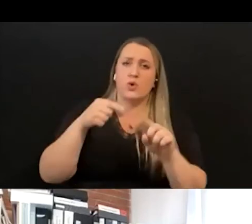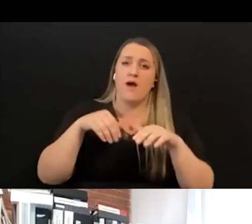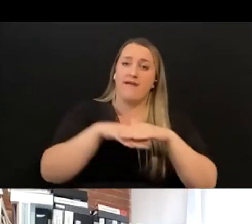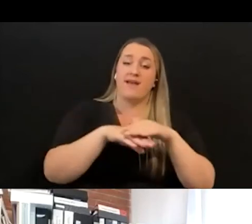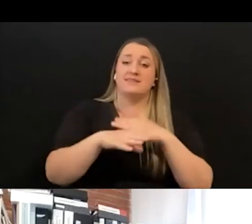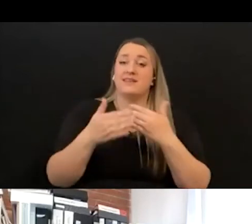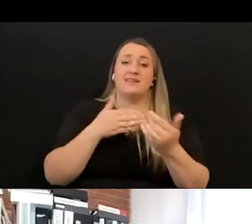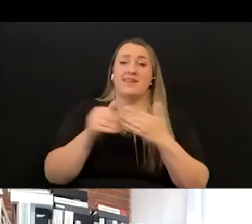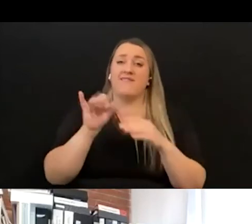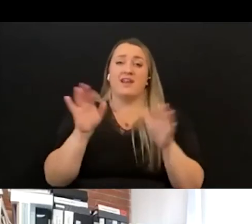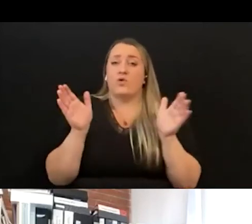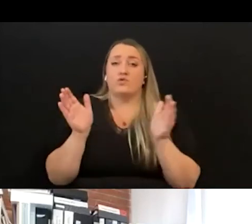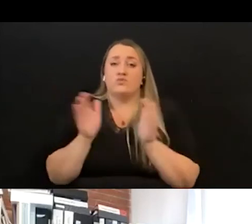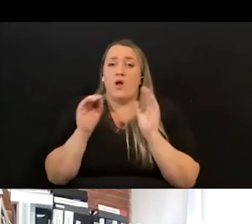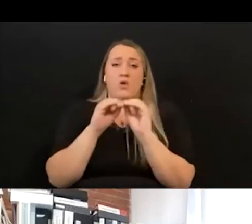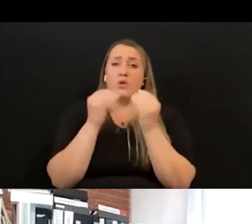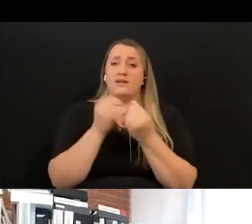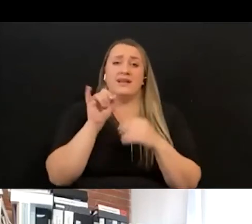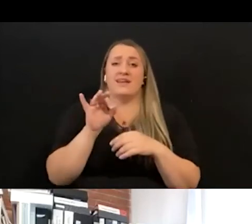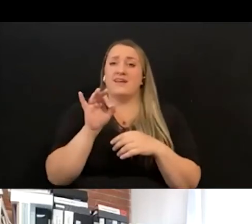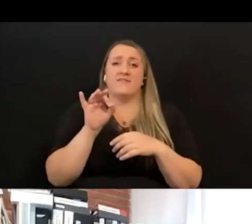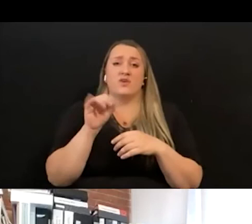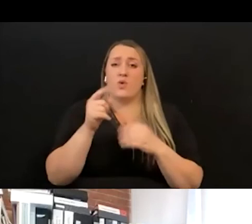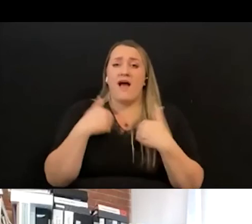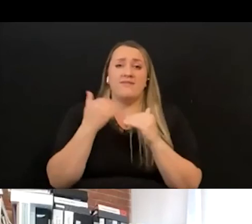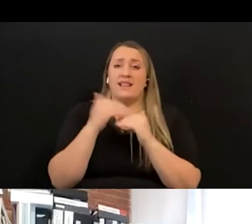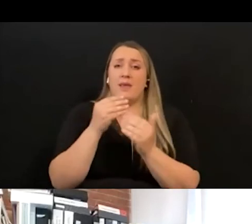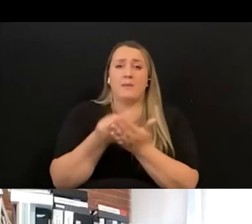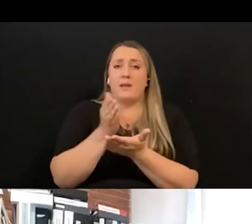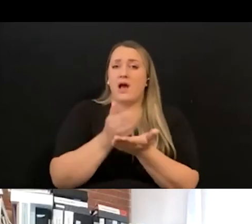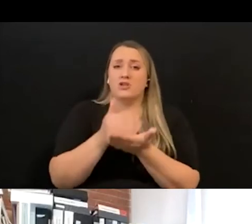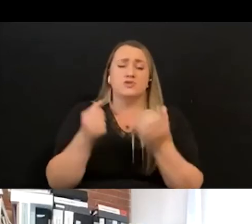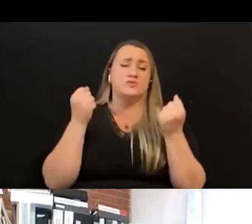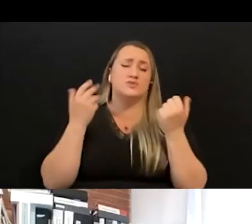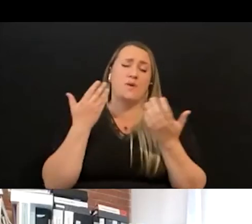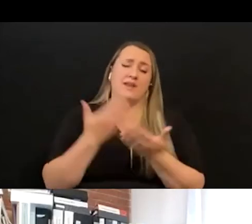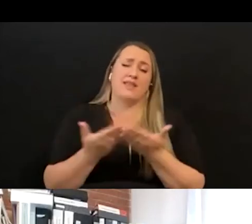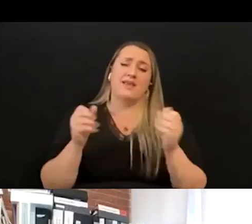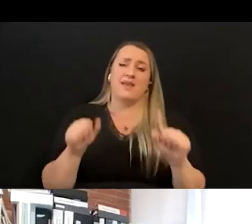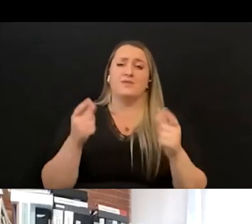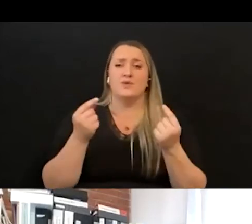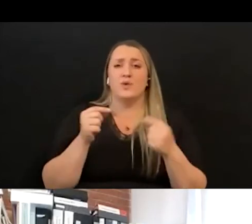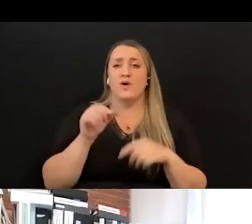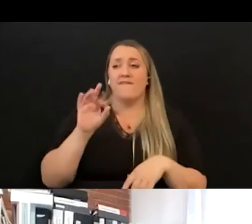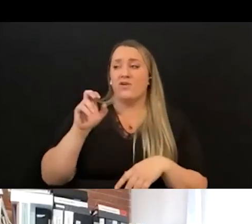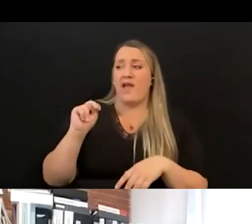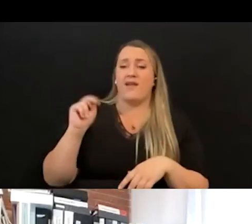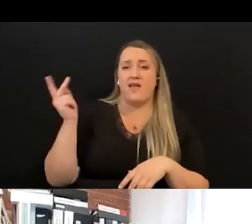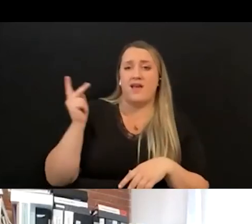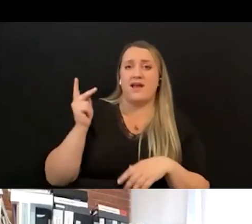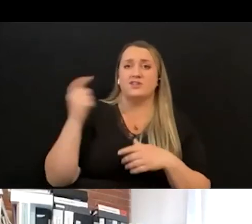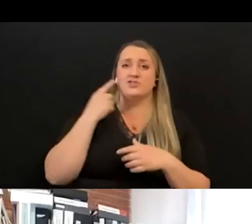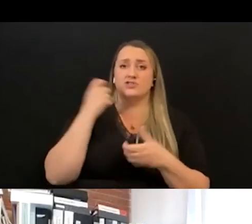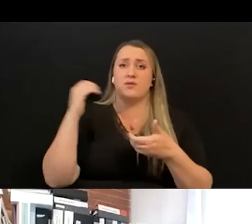you're a small organization, even if you have a limited budget, there's so many things that you can do. Fran and I just participated with Maia on a panel